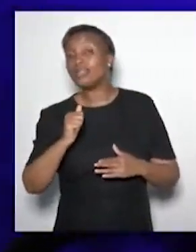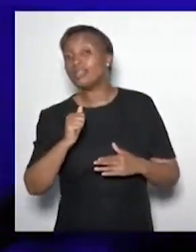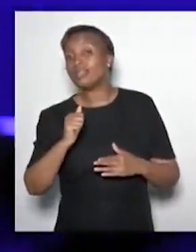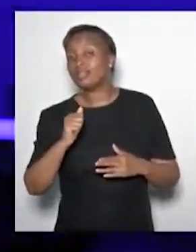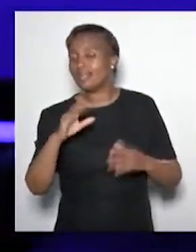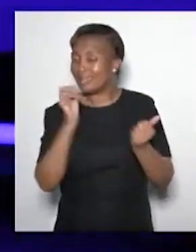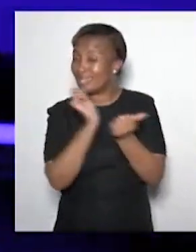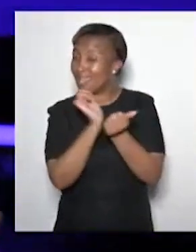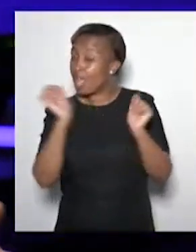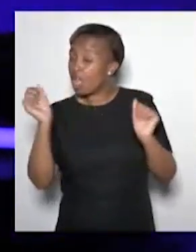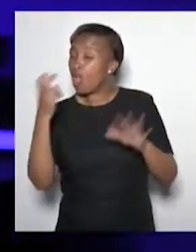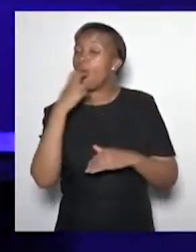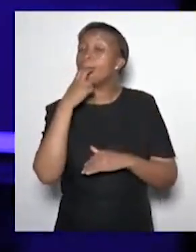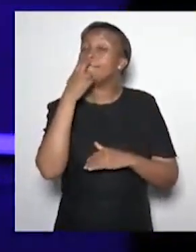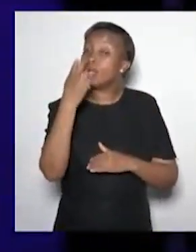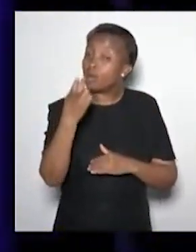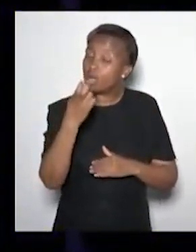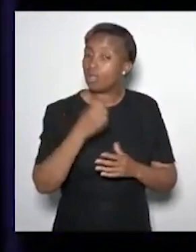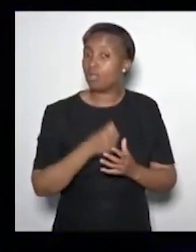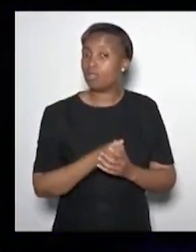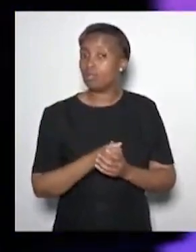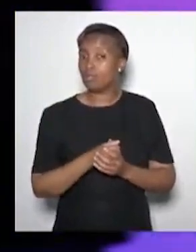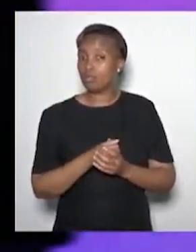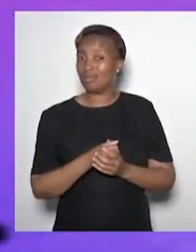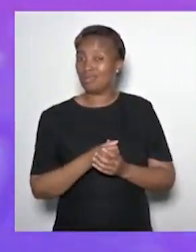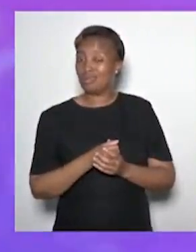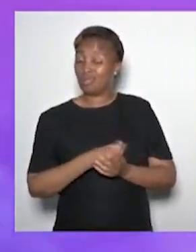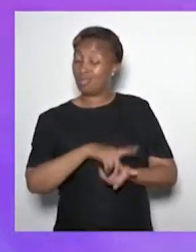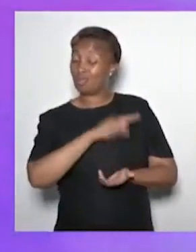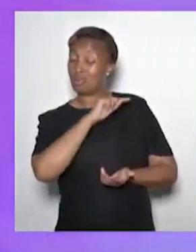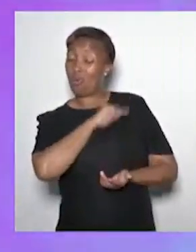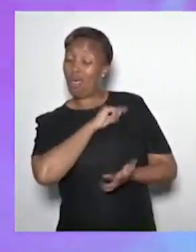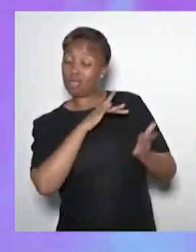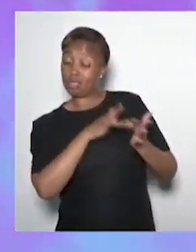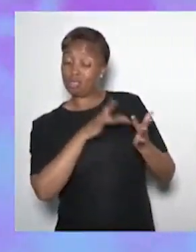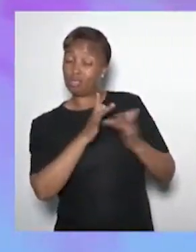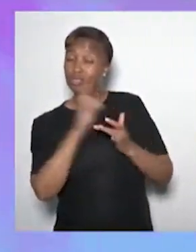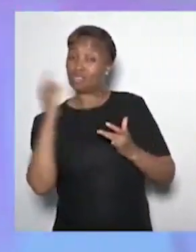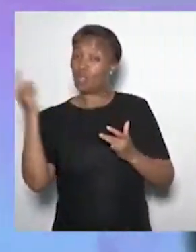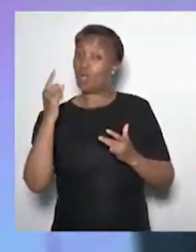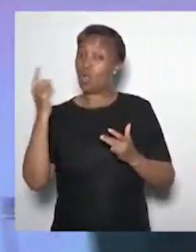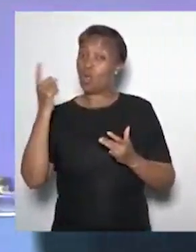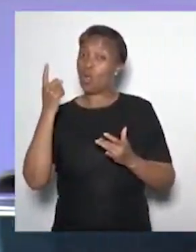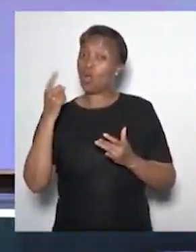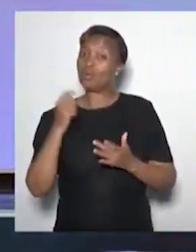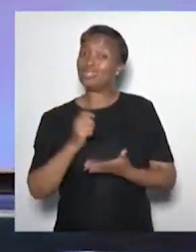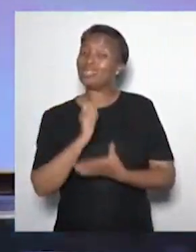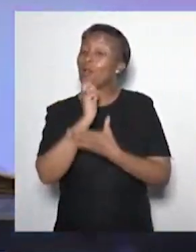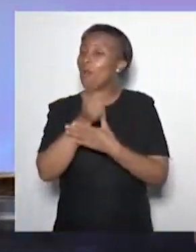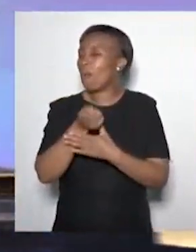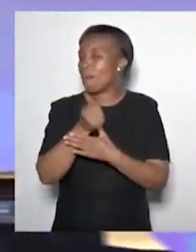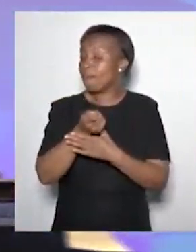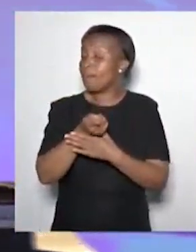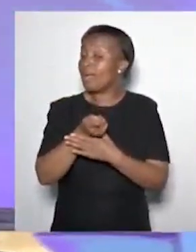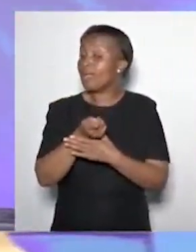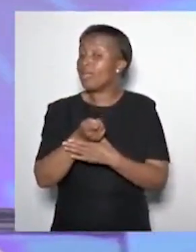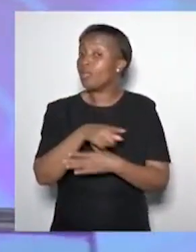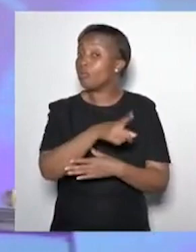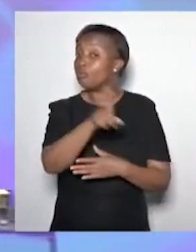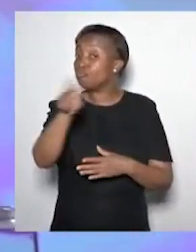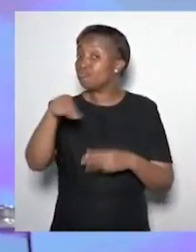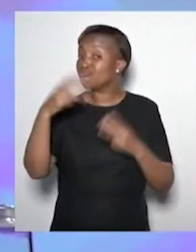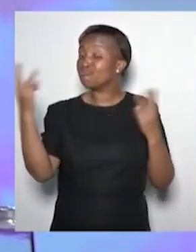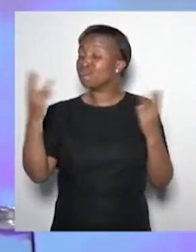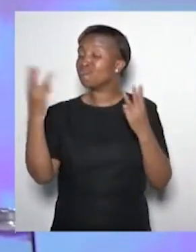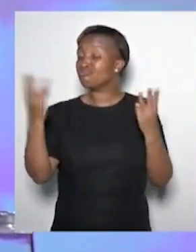Redemption is a miracle. That is why only Jesus could buy us back People were